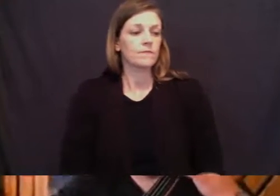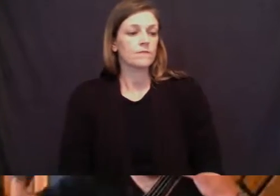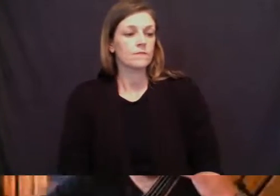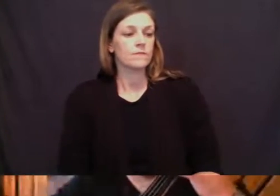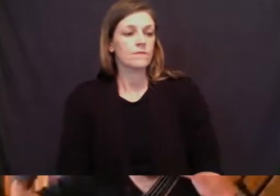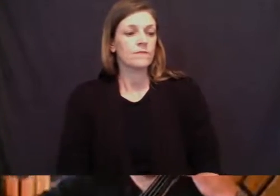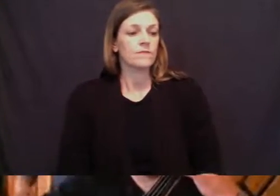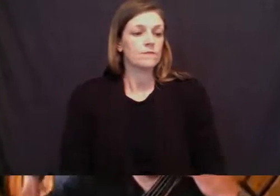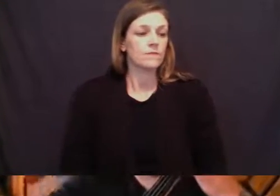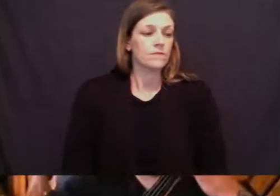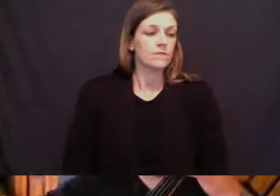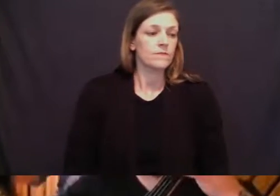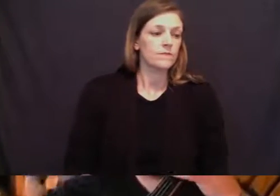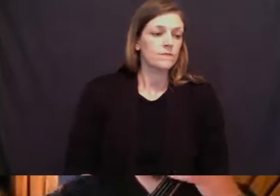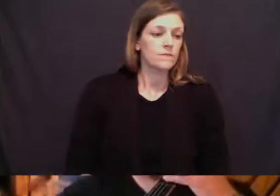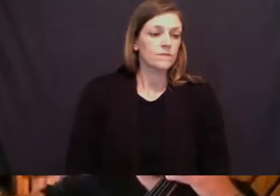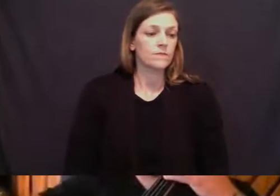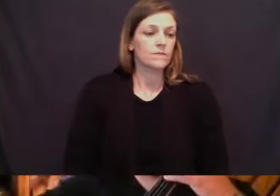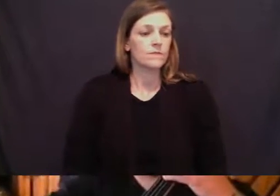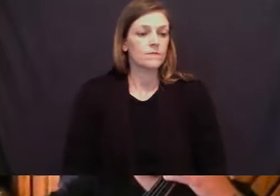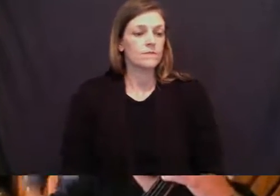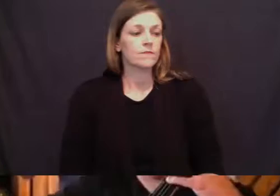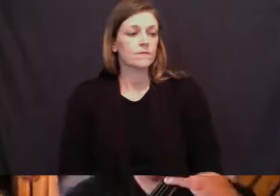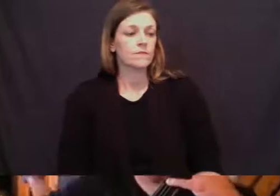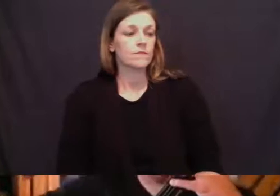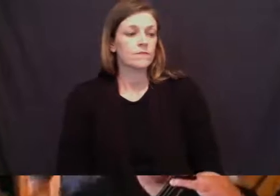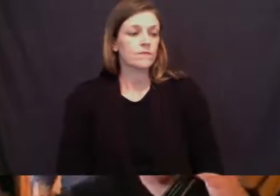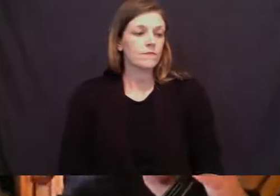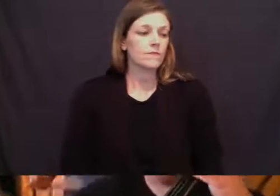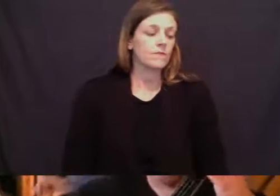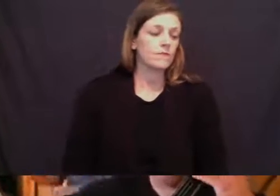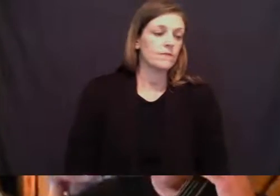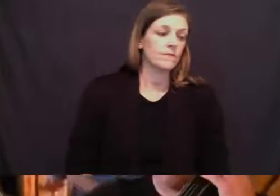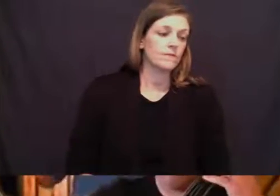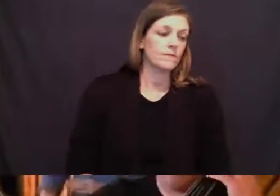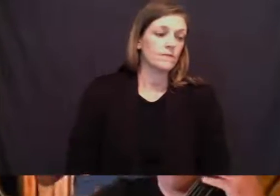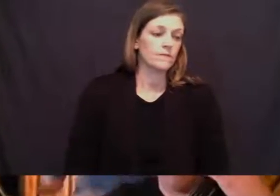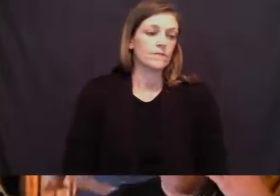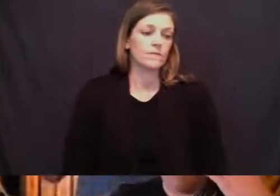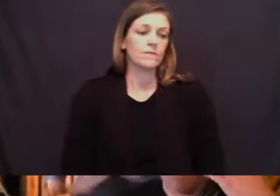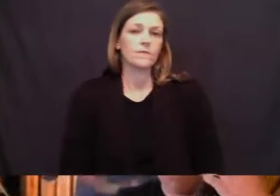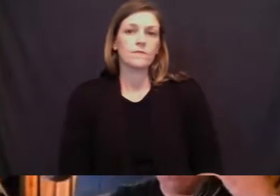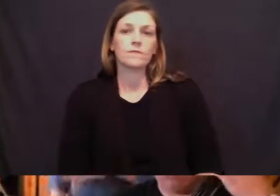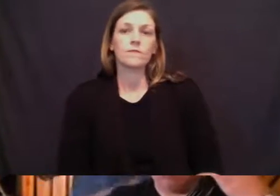For the love of Jesus Christ, who has resurrected me.